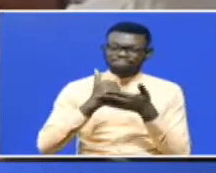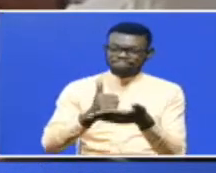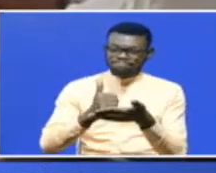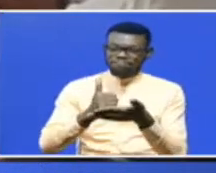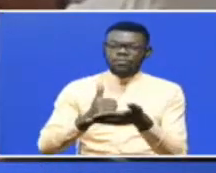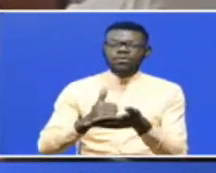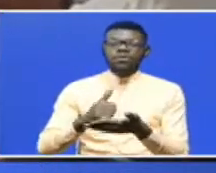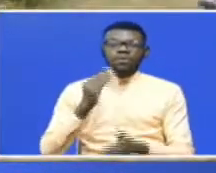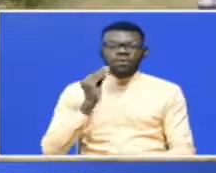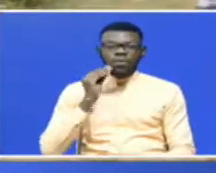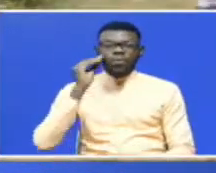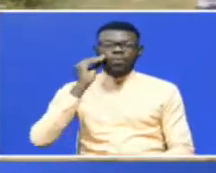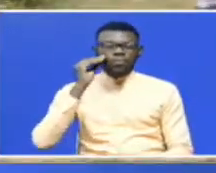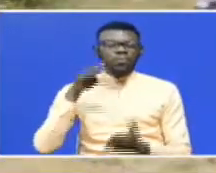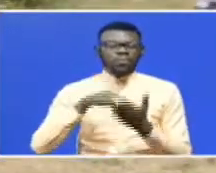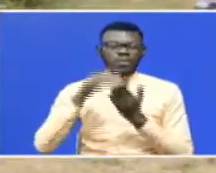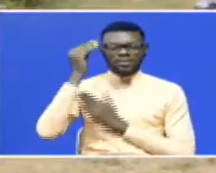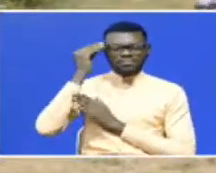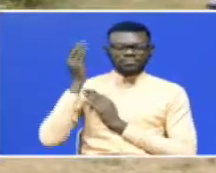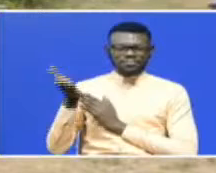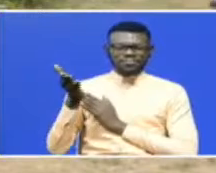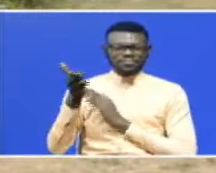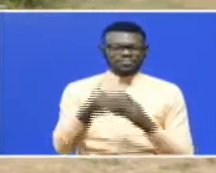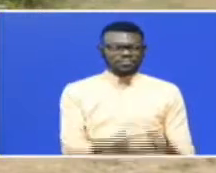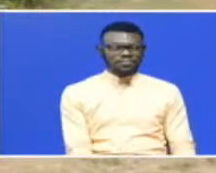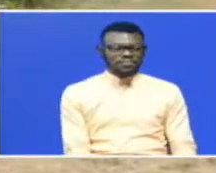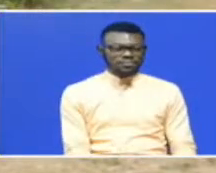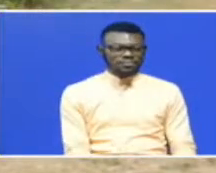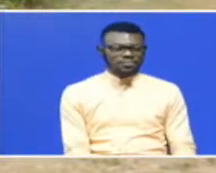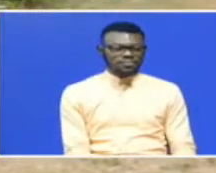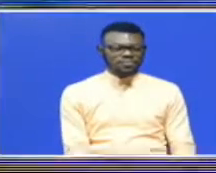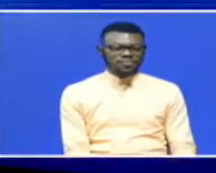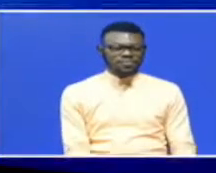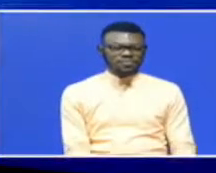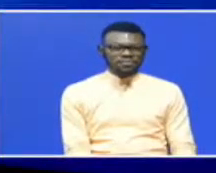home. Shadrach Miti, KTN News.